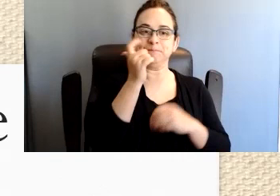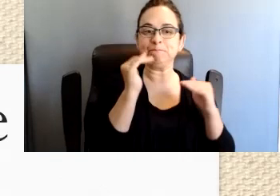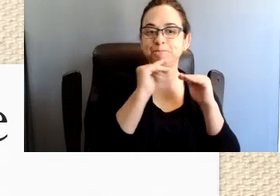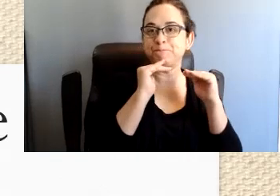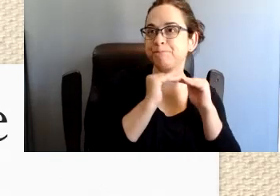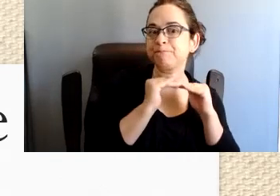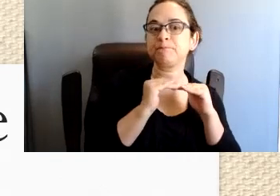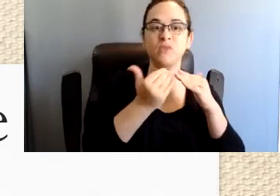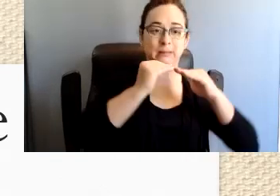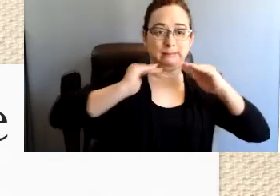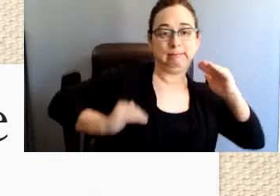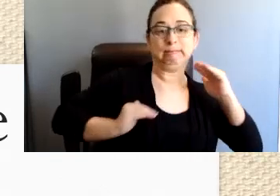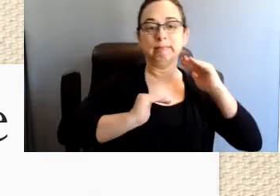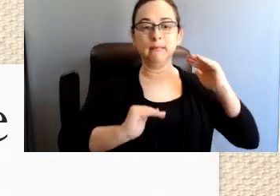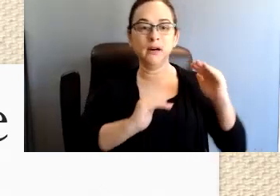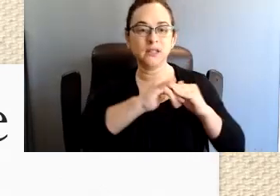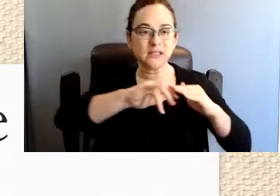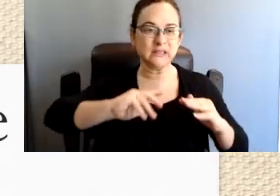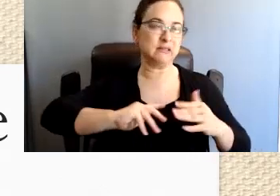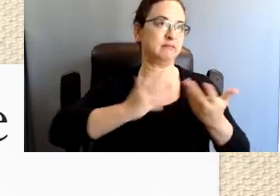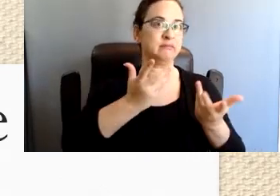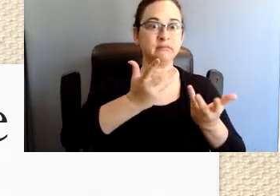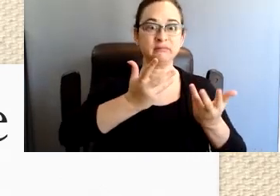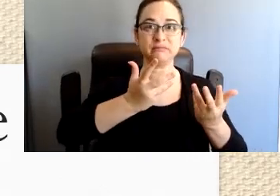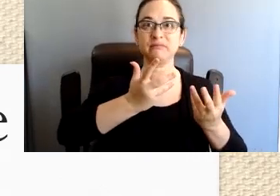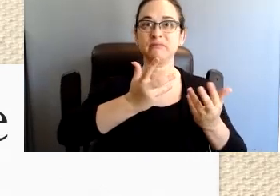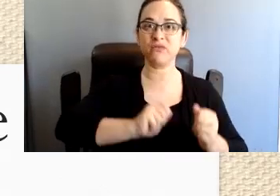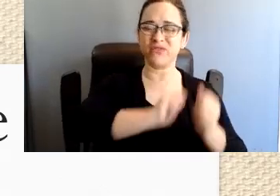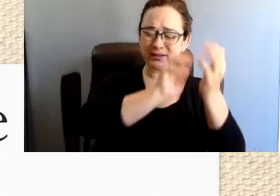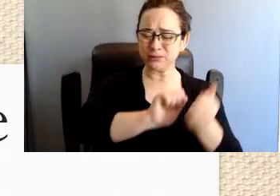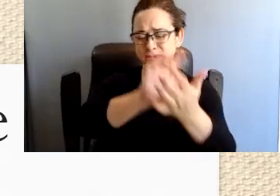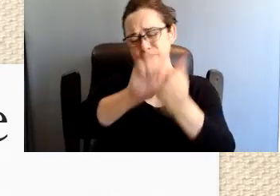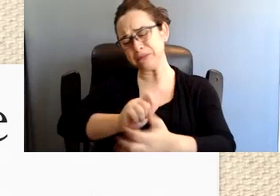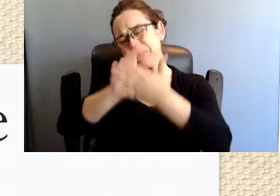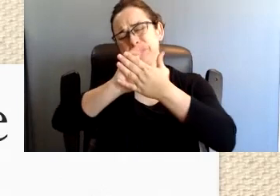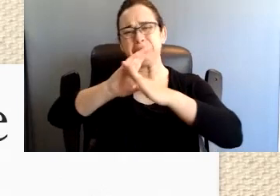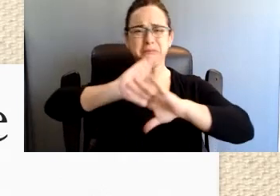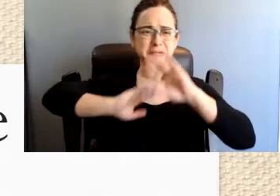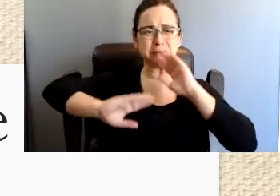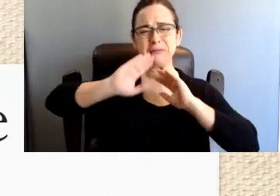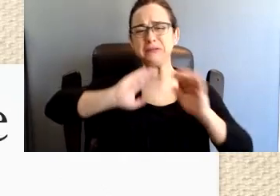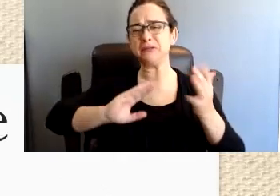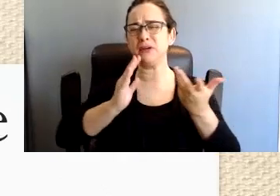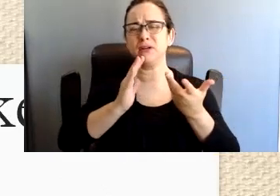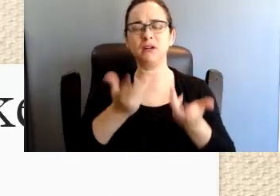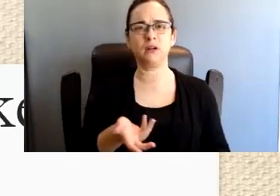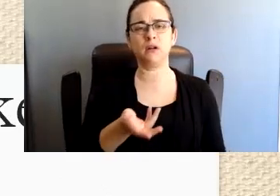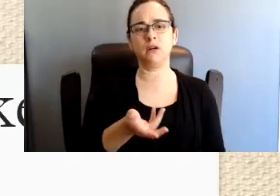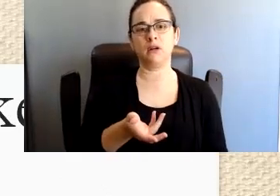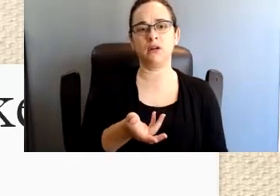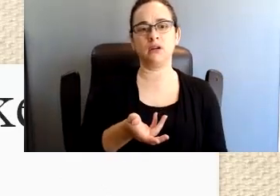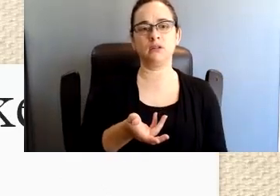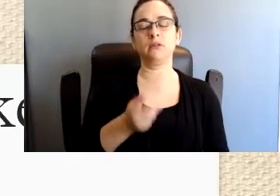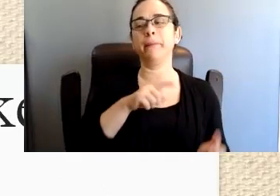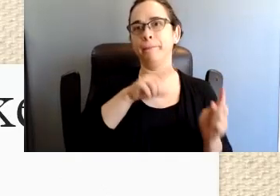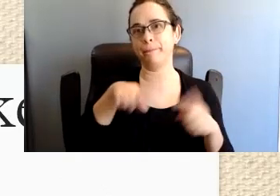them to come over here to migrate for a better life to the United States. Okay, let me see.